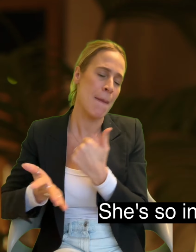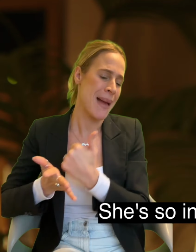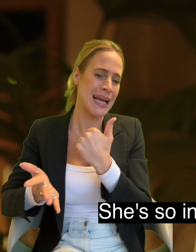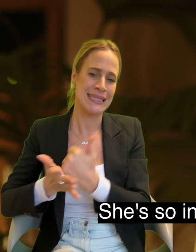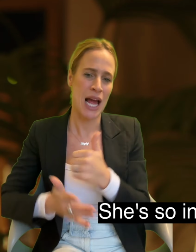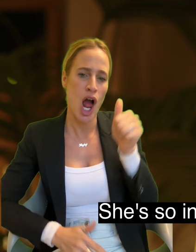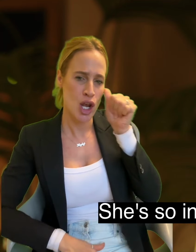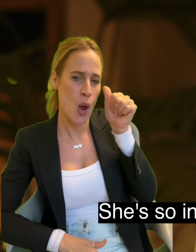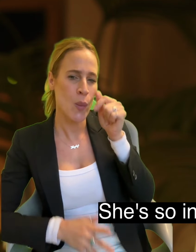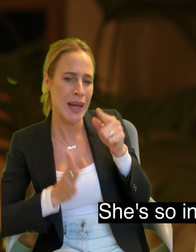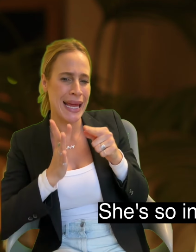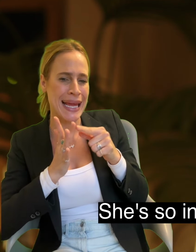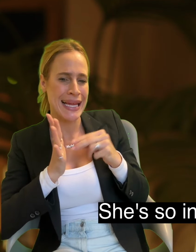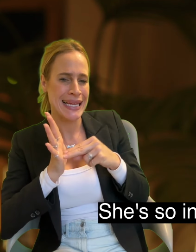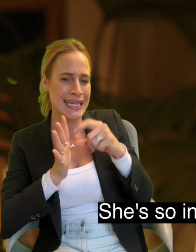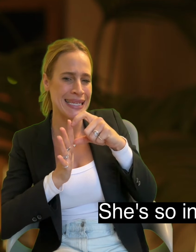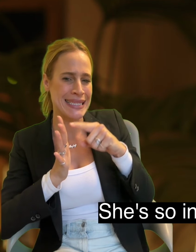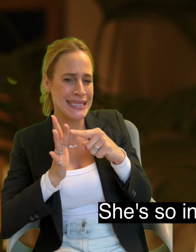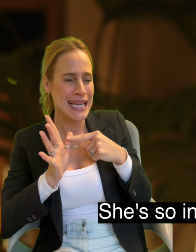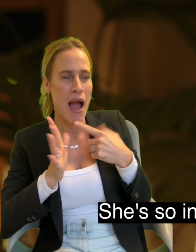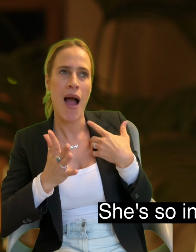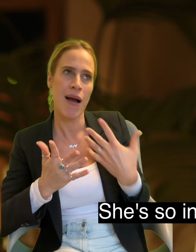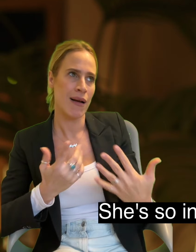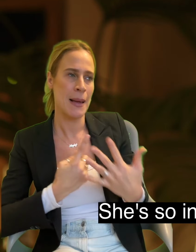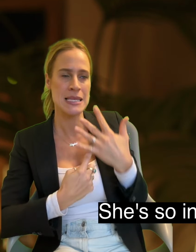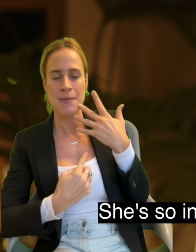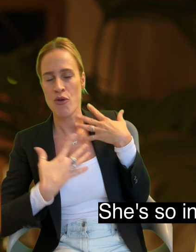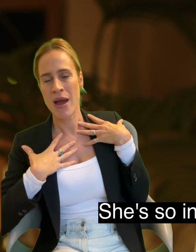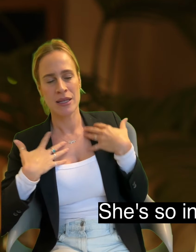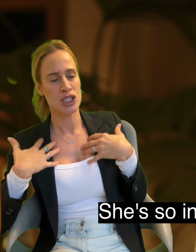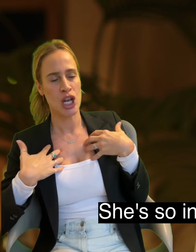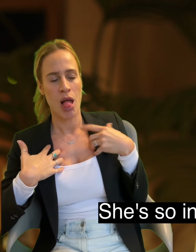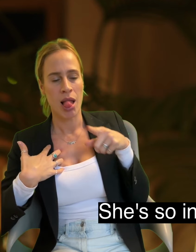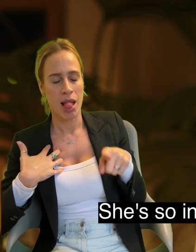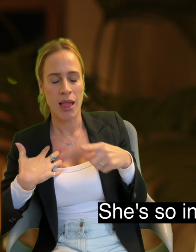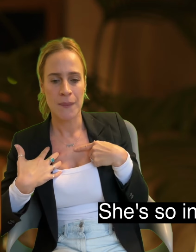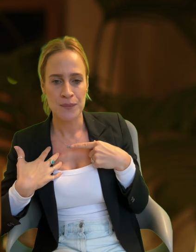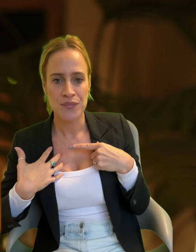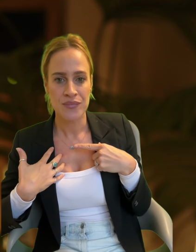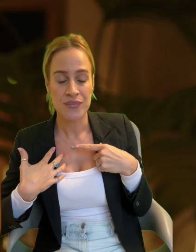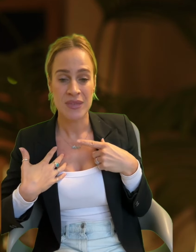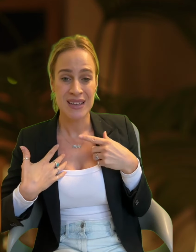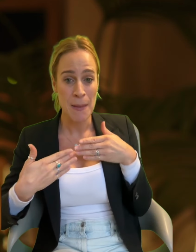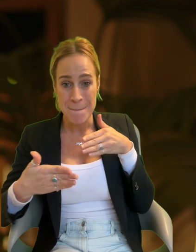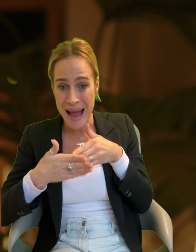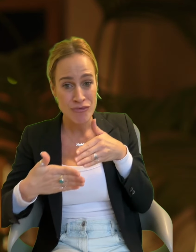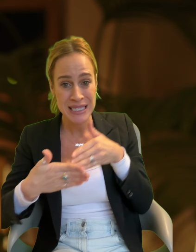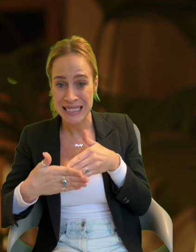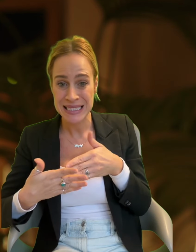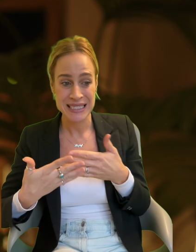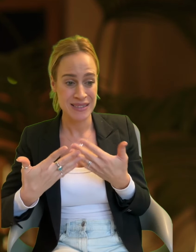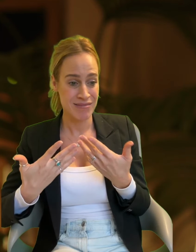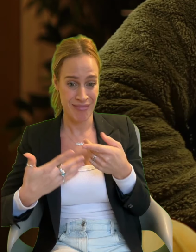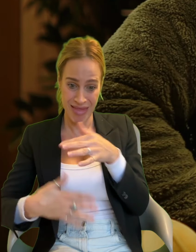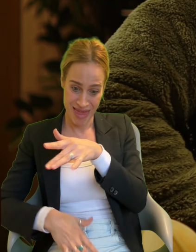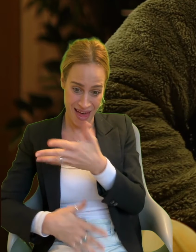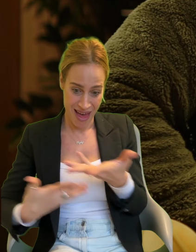amazing. She's so inspirational. She does so much. Because the barriers are there. Of course. This is the